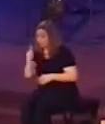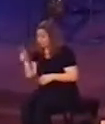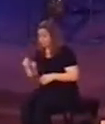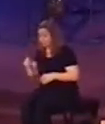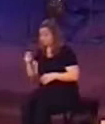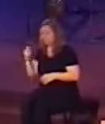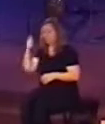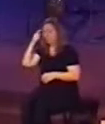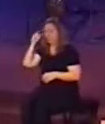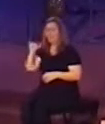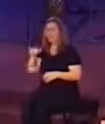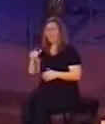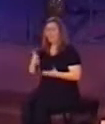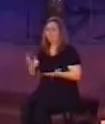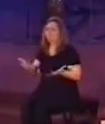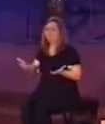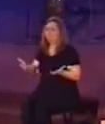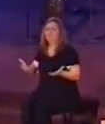like this,